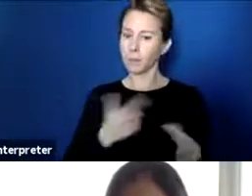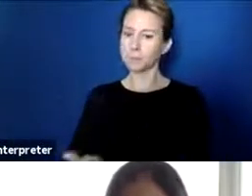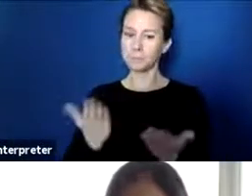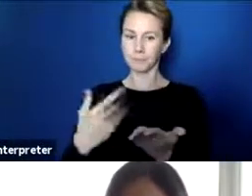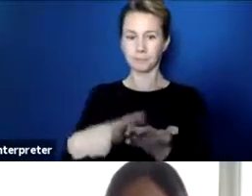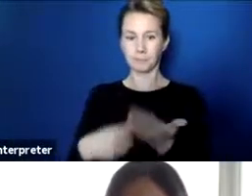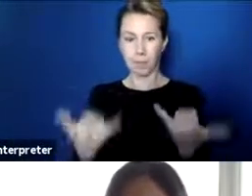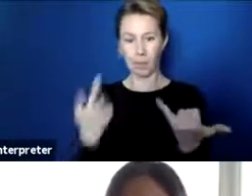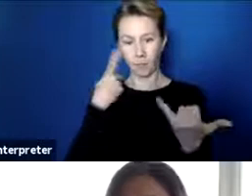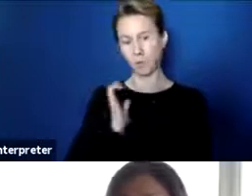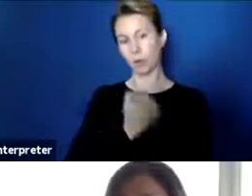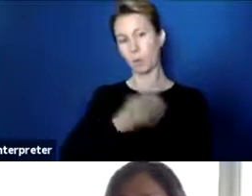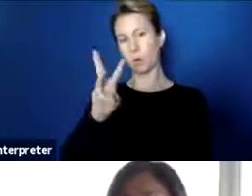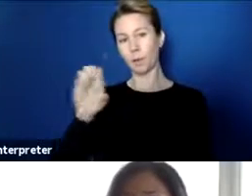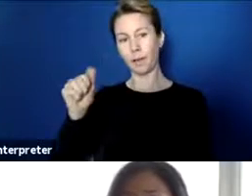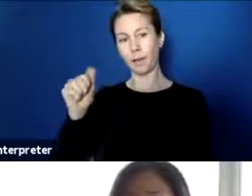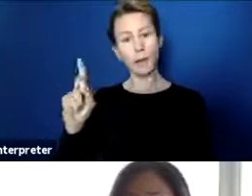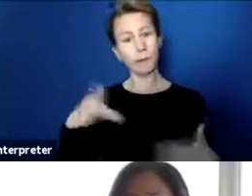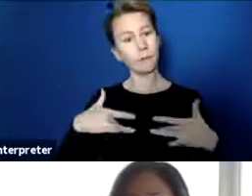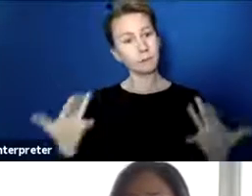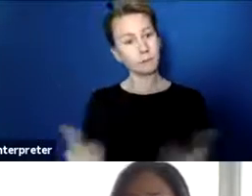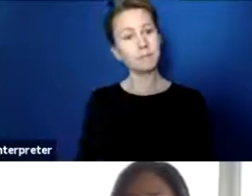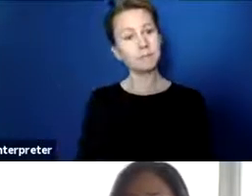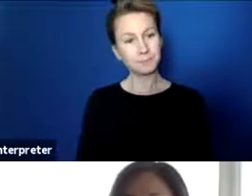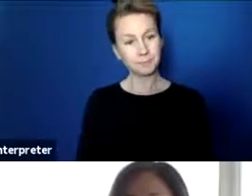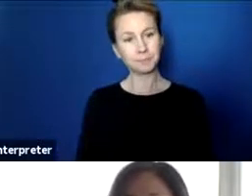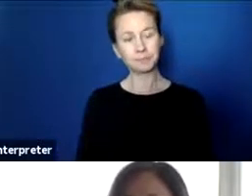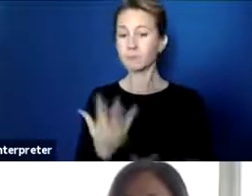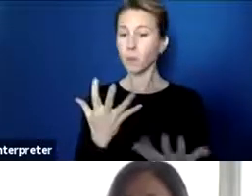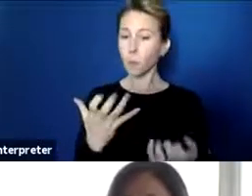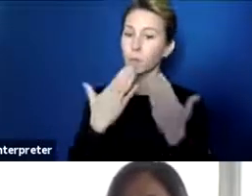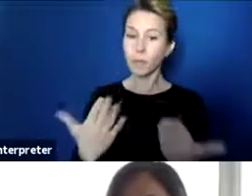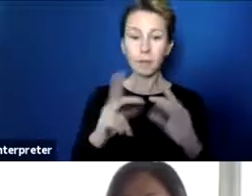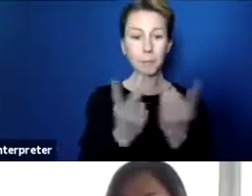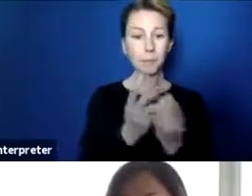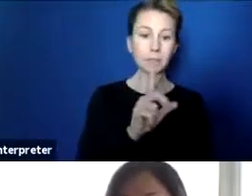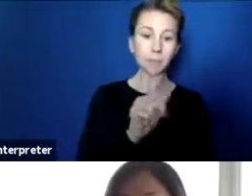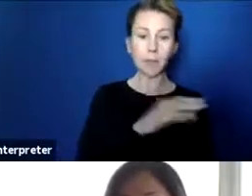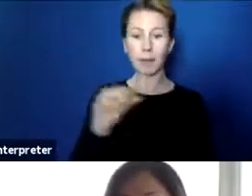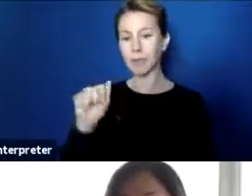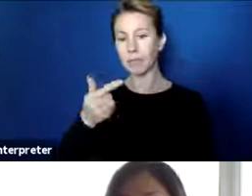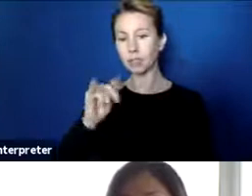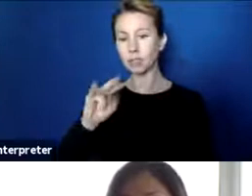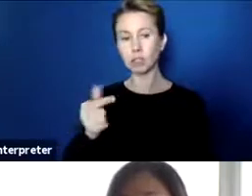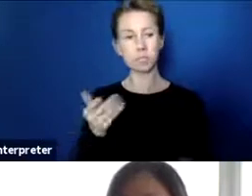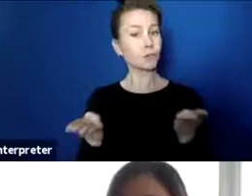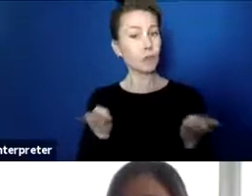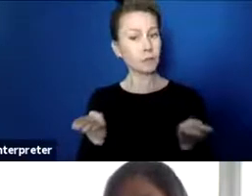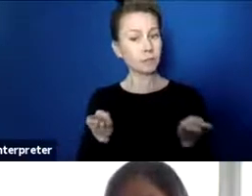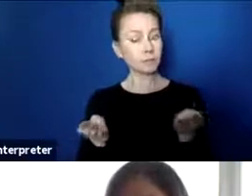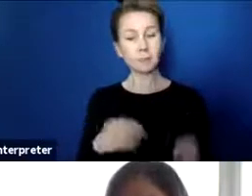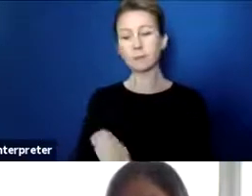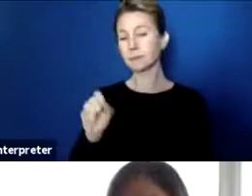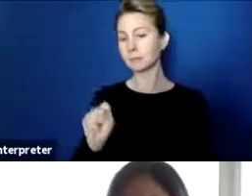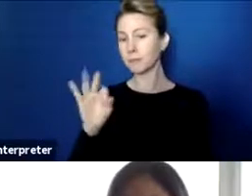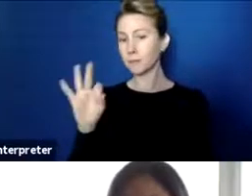high infection and mortality rates in facilities during this pandemic, we thought we definitely had to bring